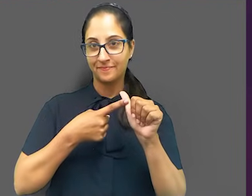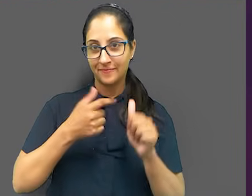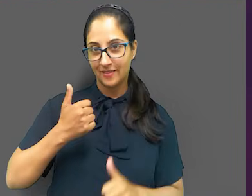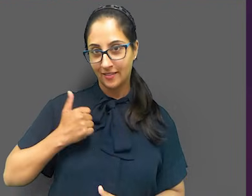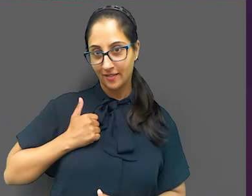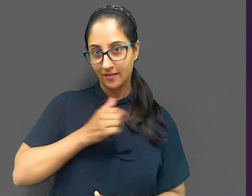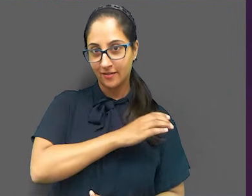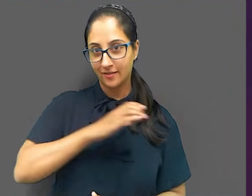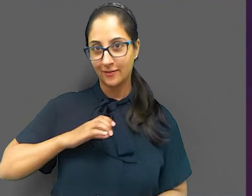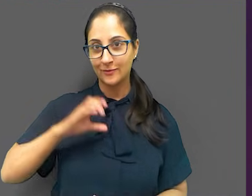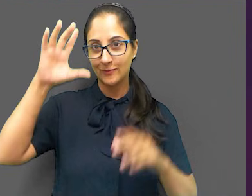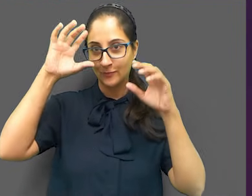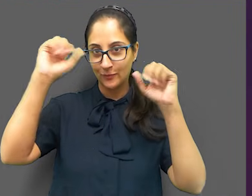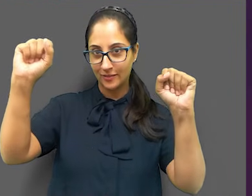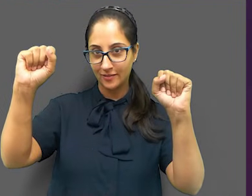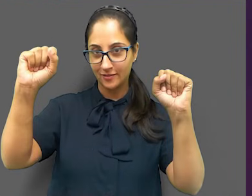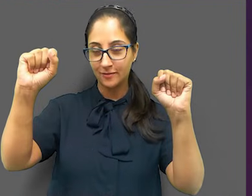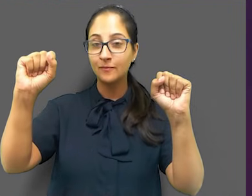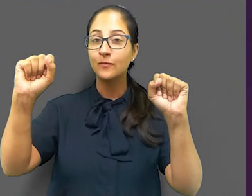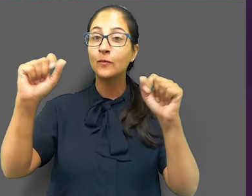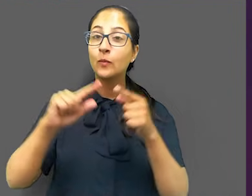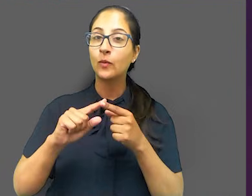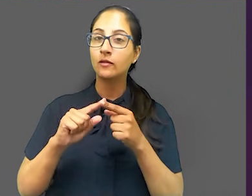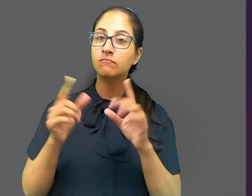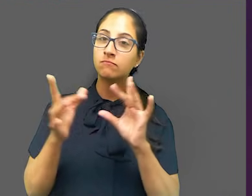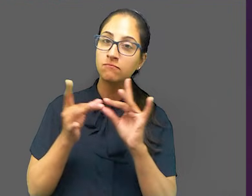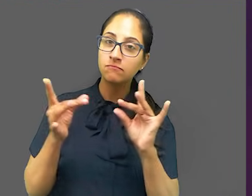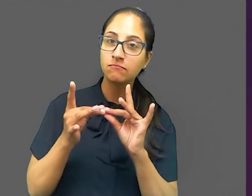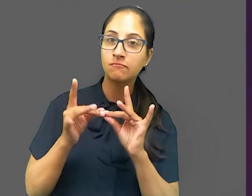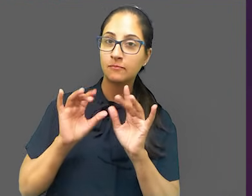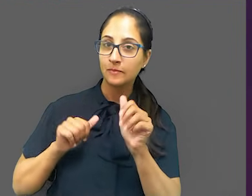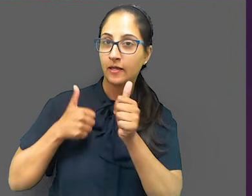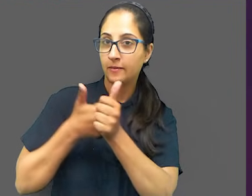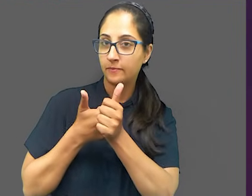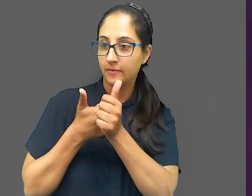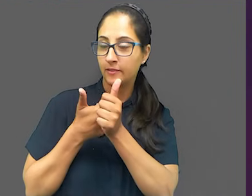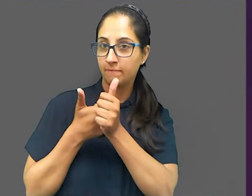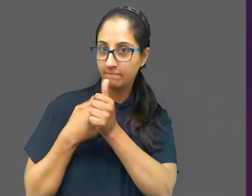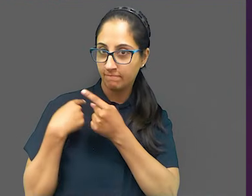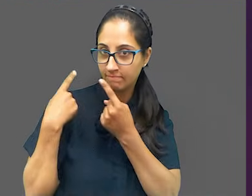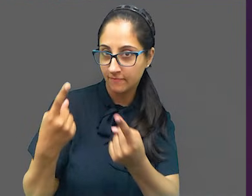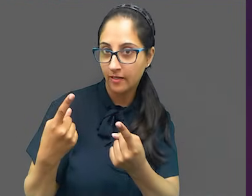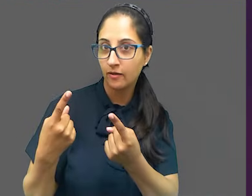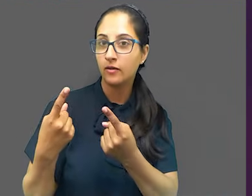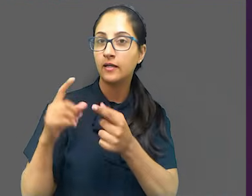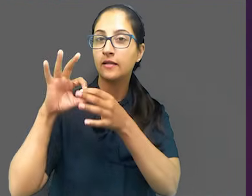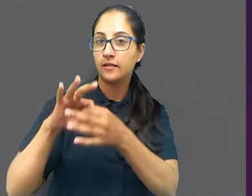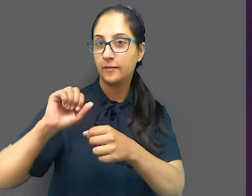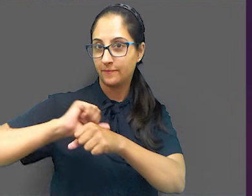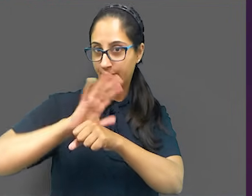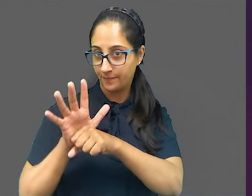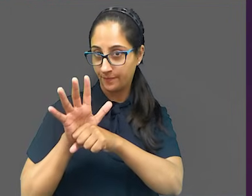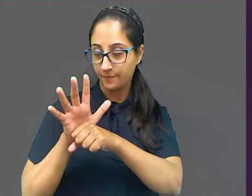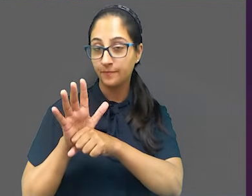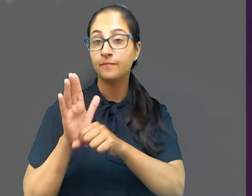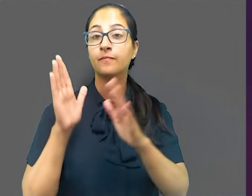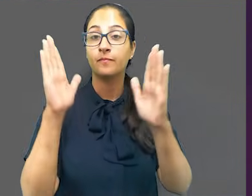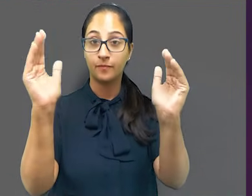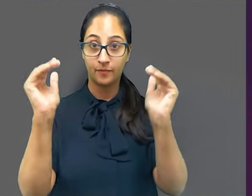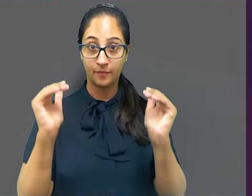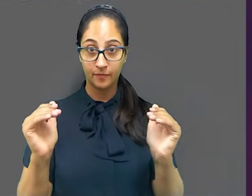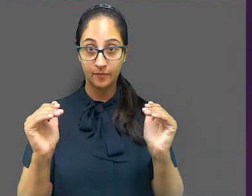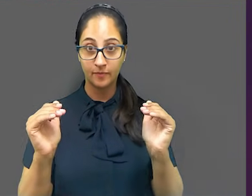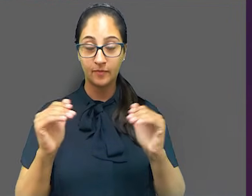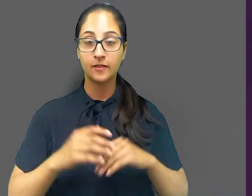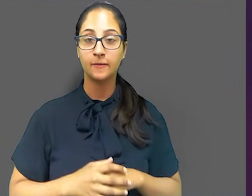Ali Kasim Laka, who will provide us an update on recent developments and our response to the pandemic. We will then have the privilege